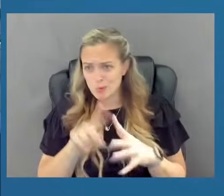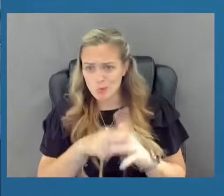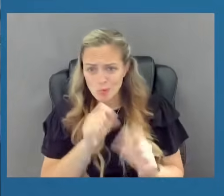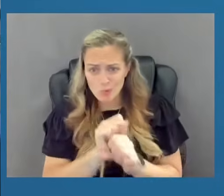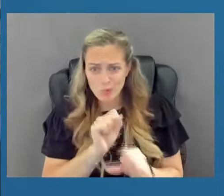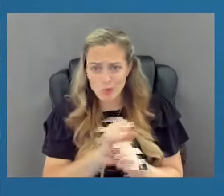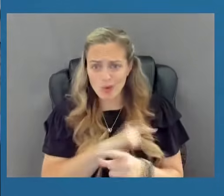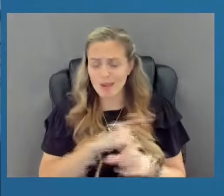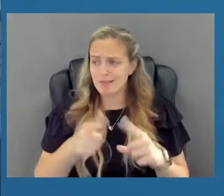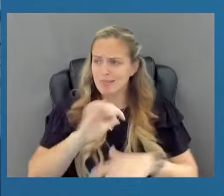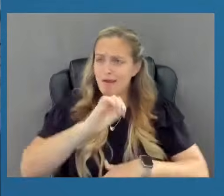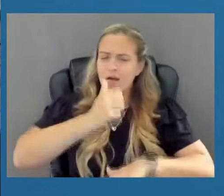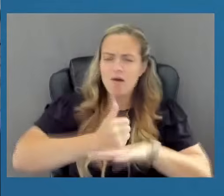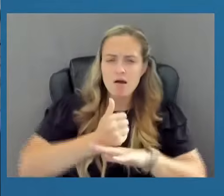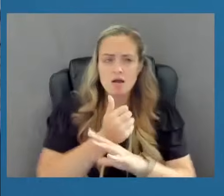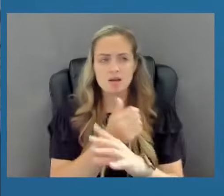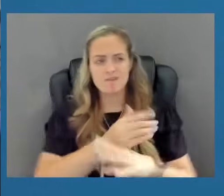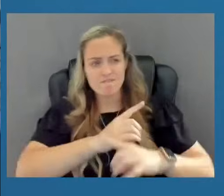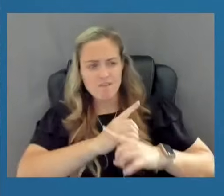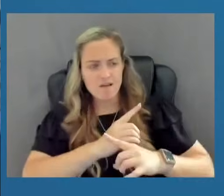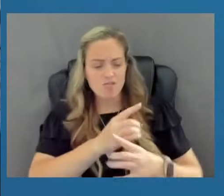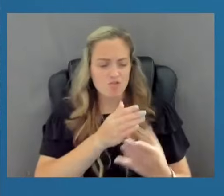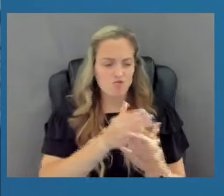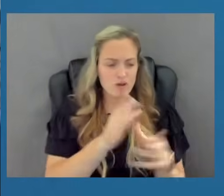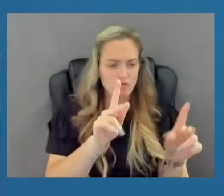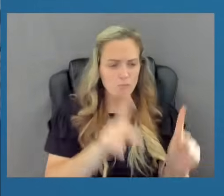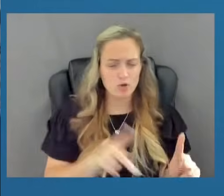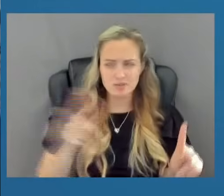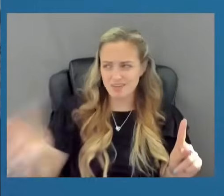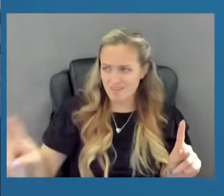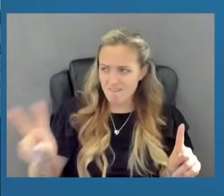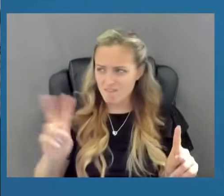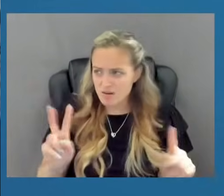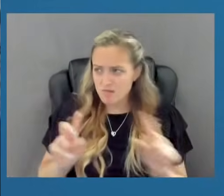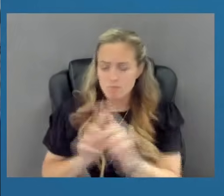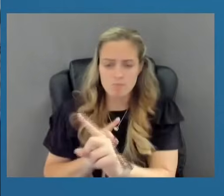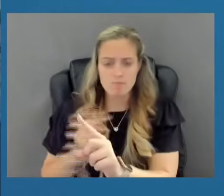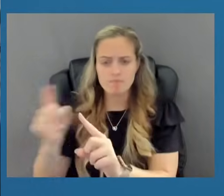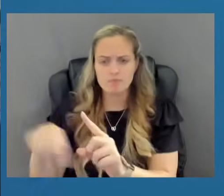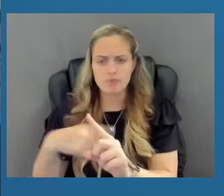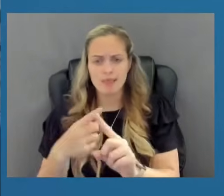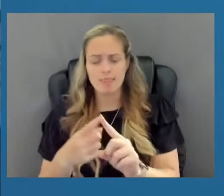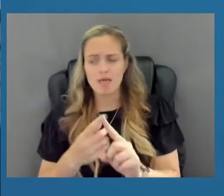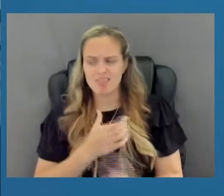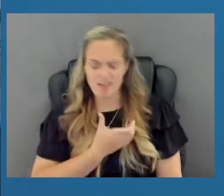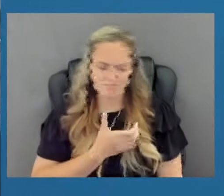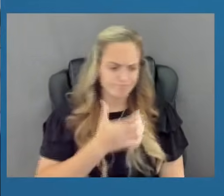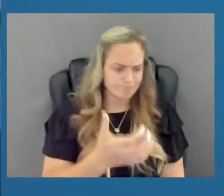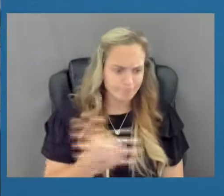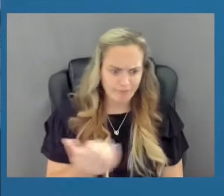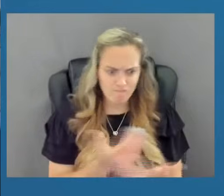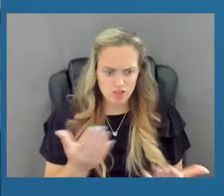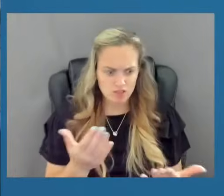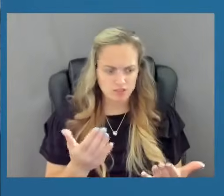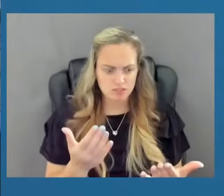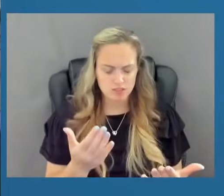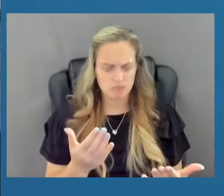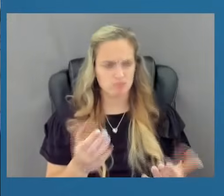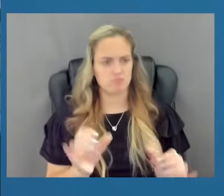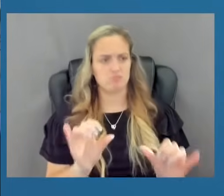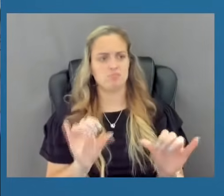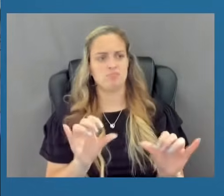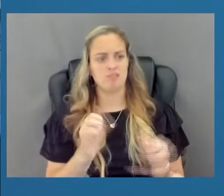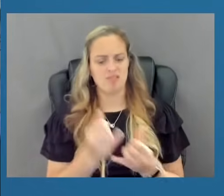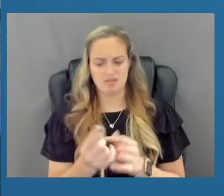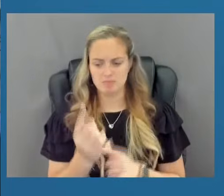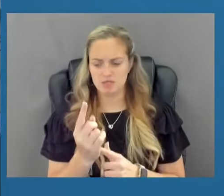build a case to defend the rights of a person who's been victimized in a crime, they put their heart and soul in this, and they find out at the last